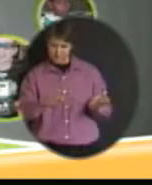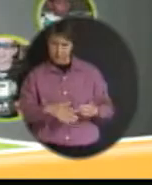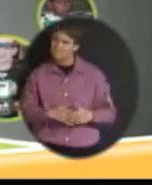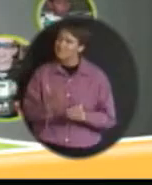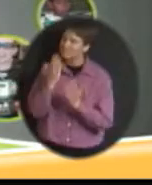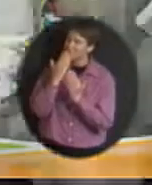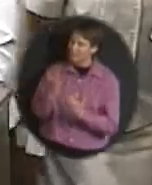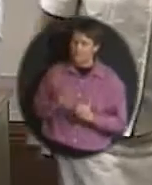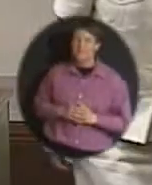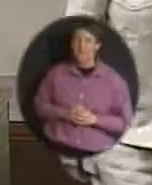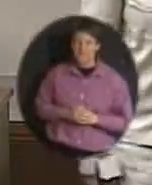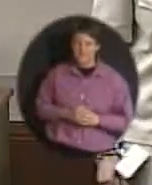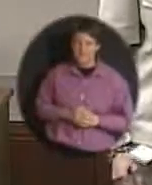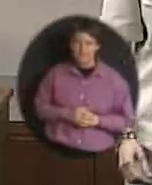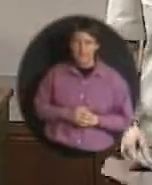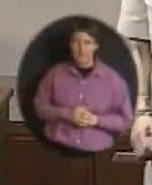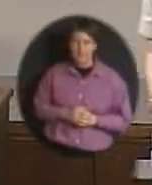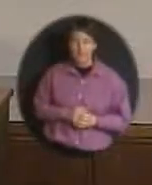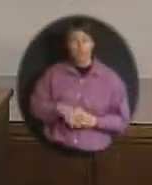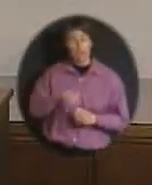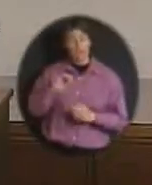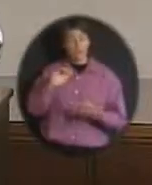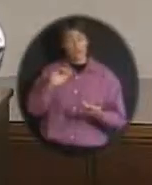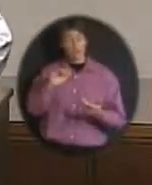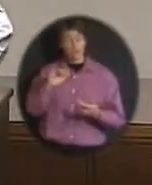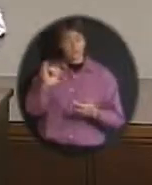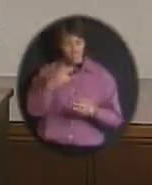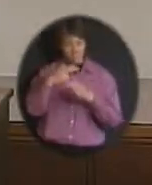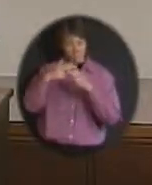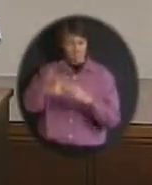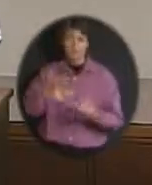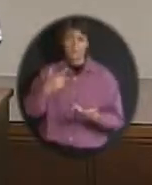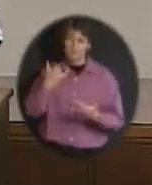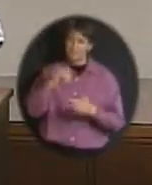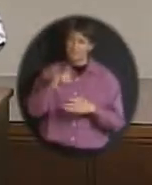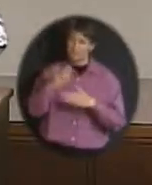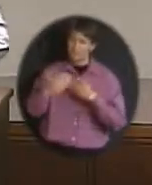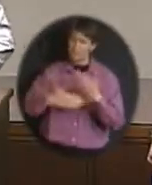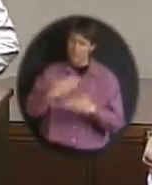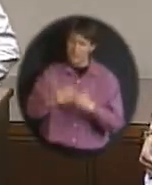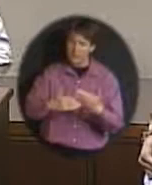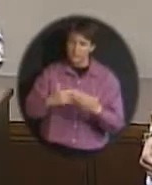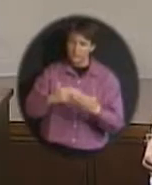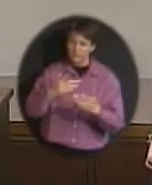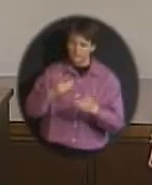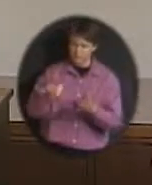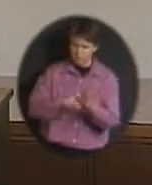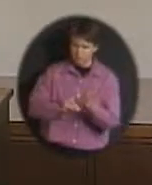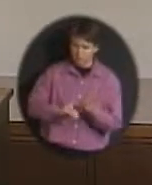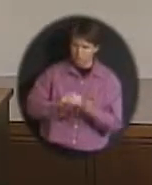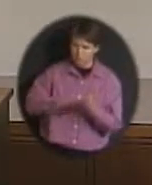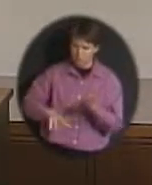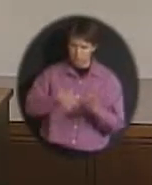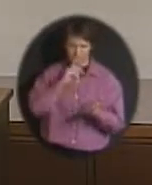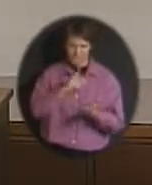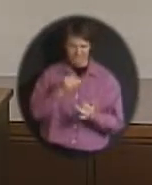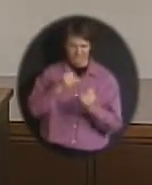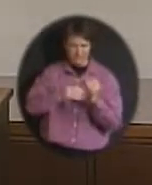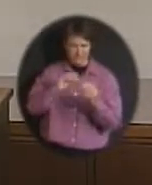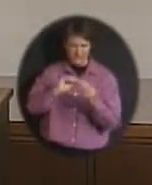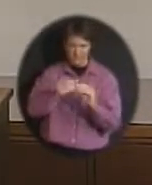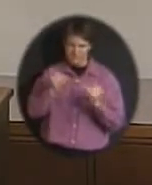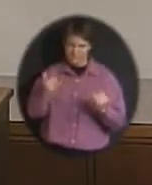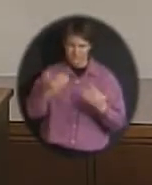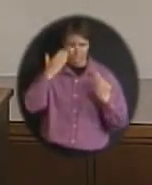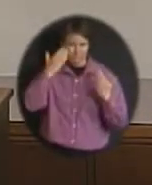Thank you. As Dr. Banikowski mentioned, we are still in the process of enrolling students, so I can't give you final numbers at this